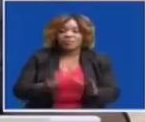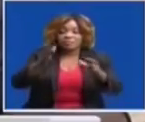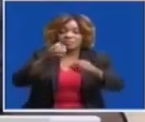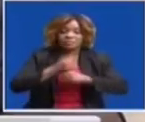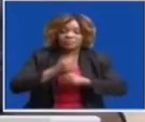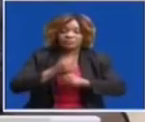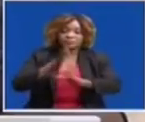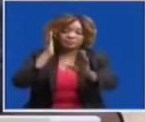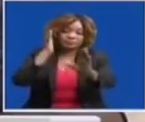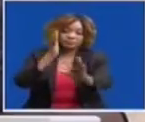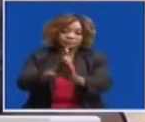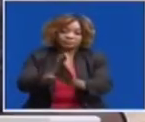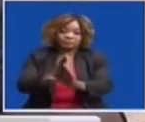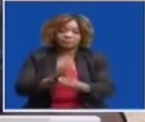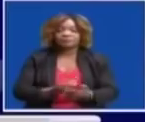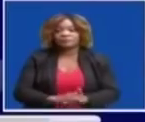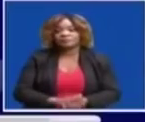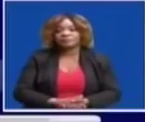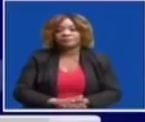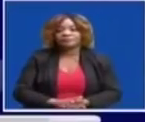under the scheme that is called rent to own.